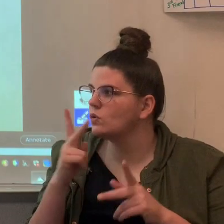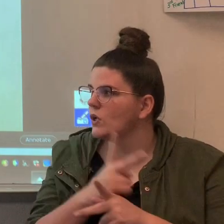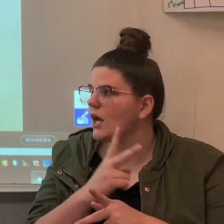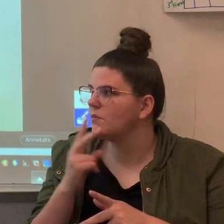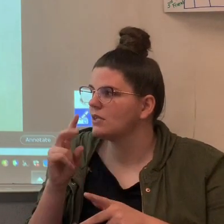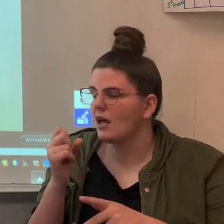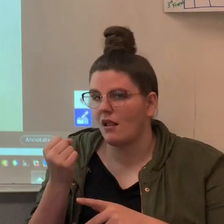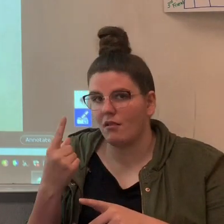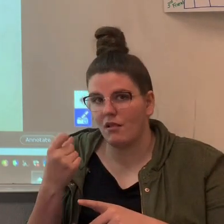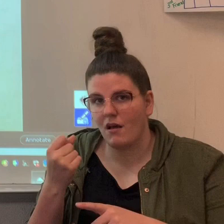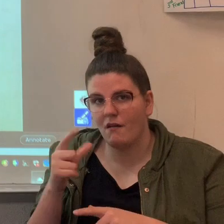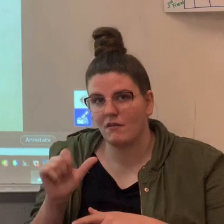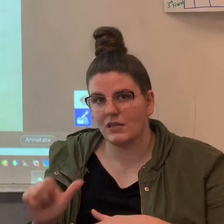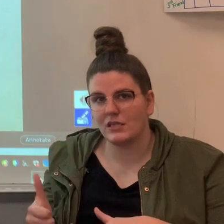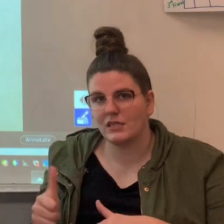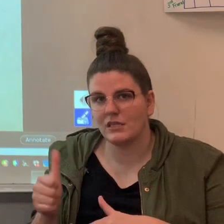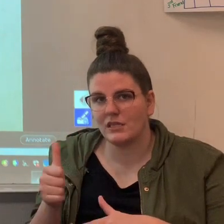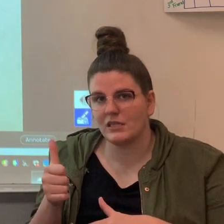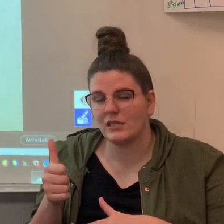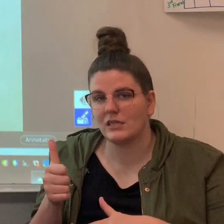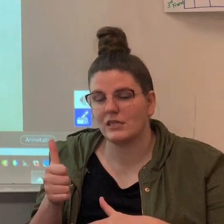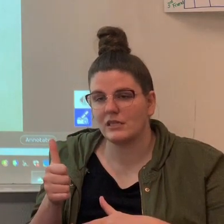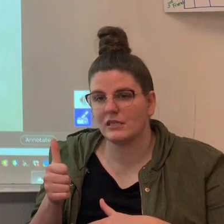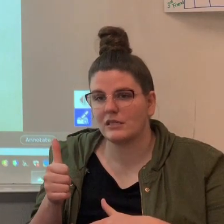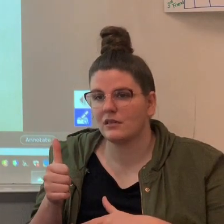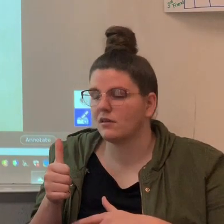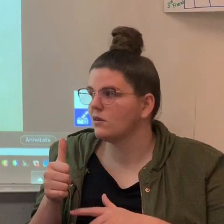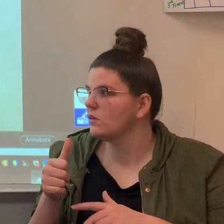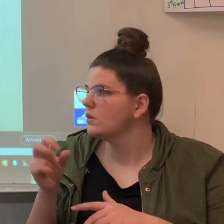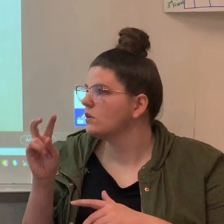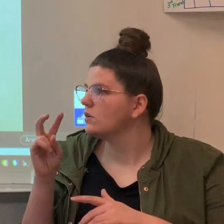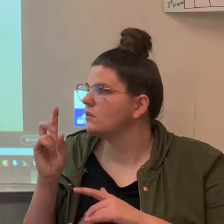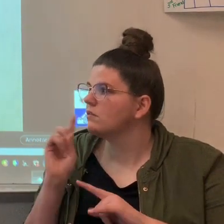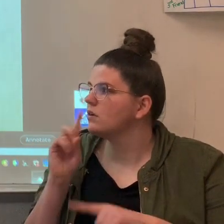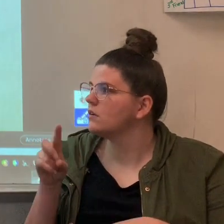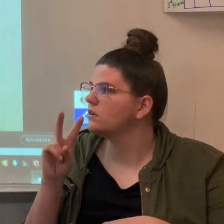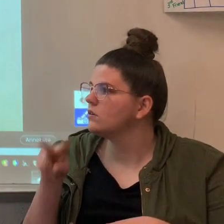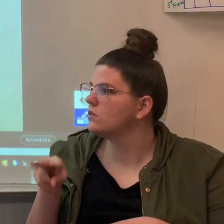tenths, put your 1, and you'd have 22